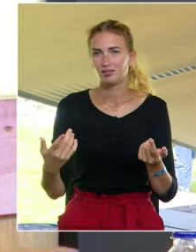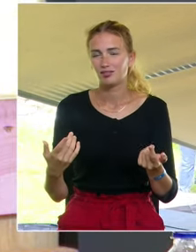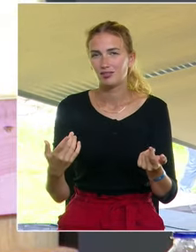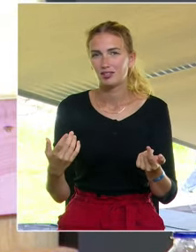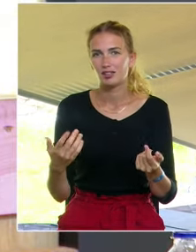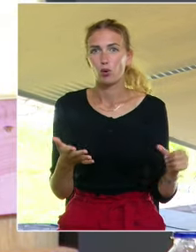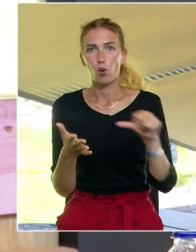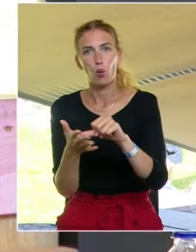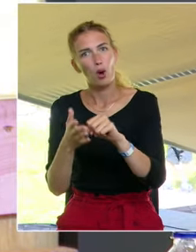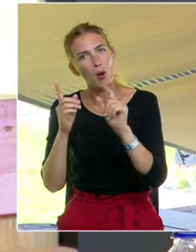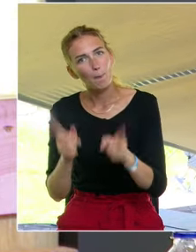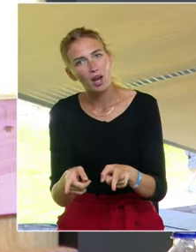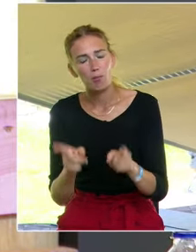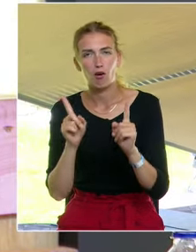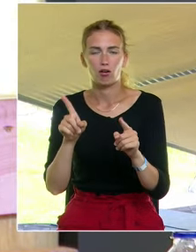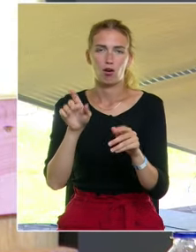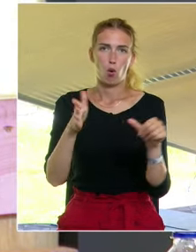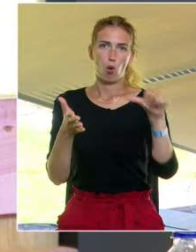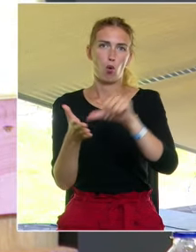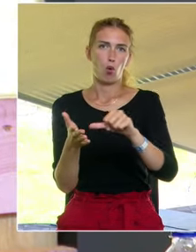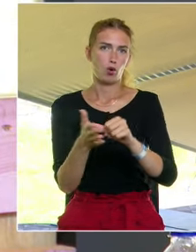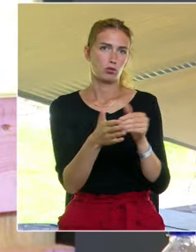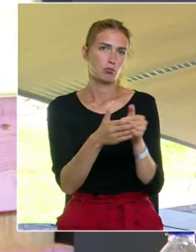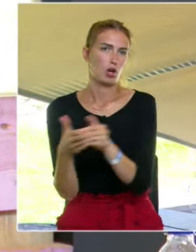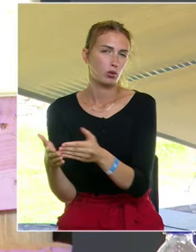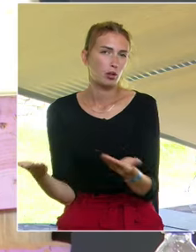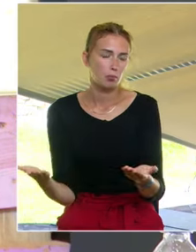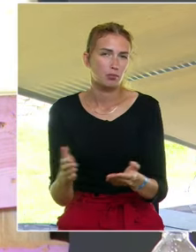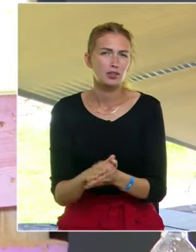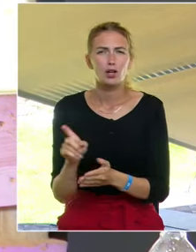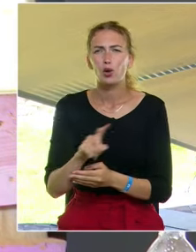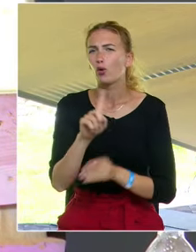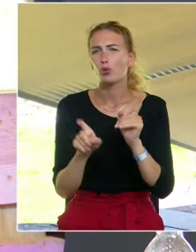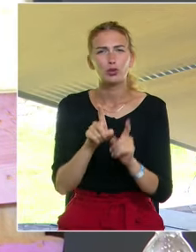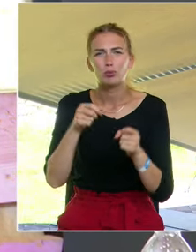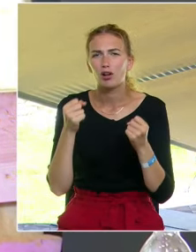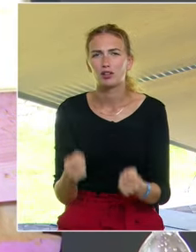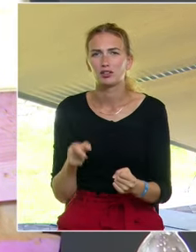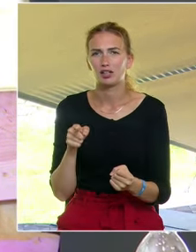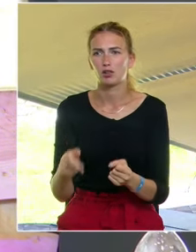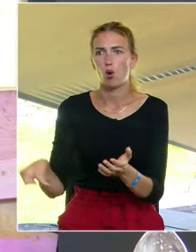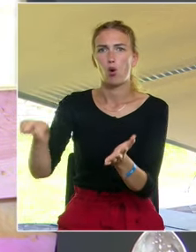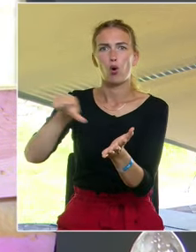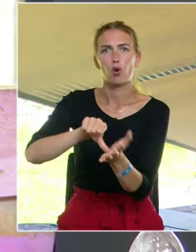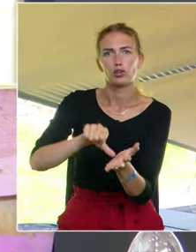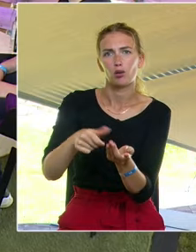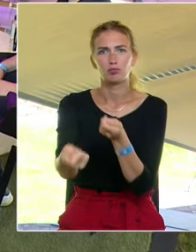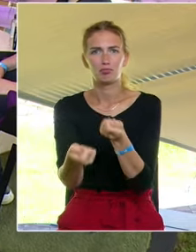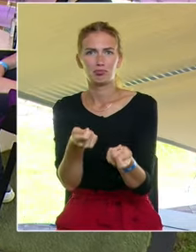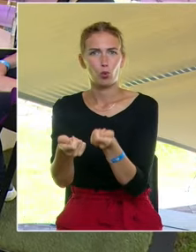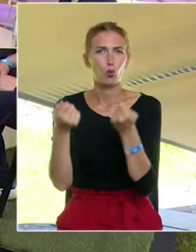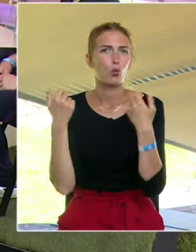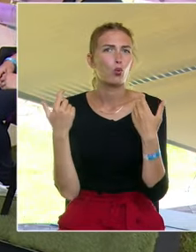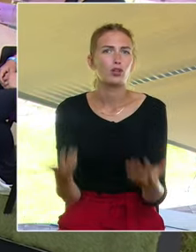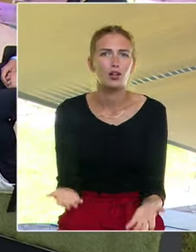problematic media content production, etc. So there are hard questions there, how to regulate that participatory environment so that